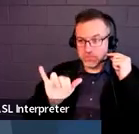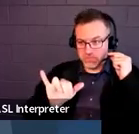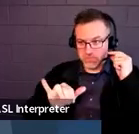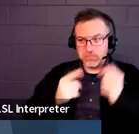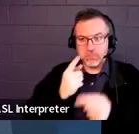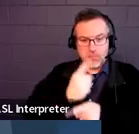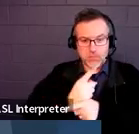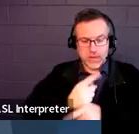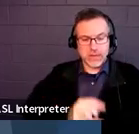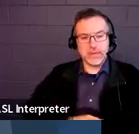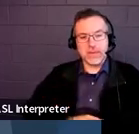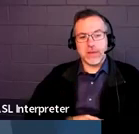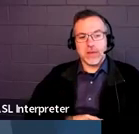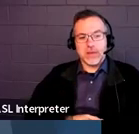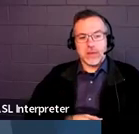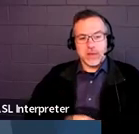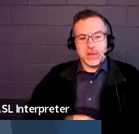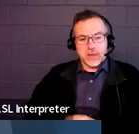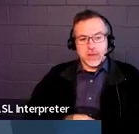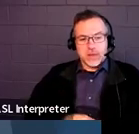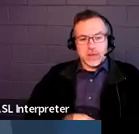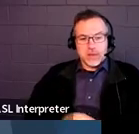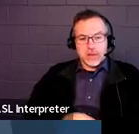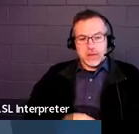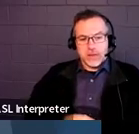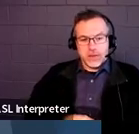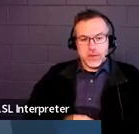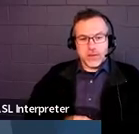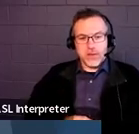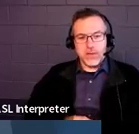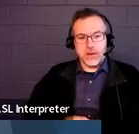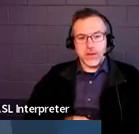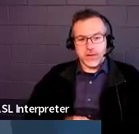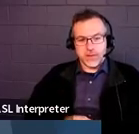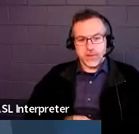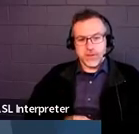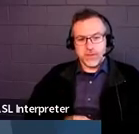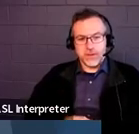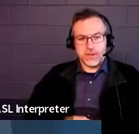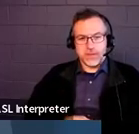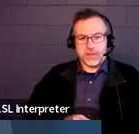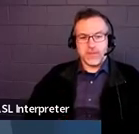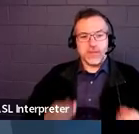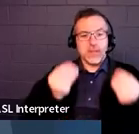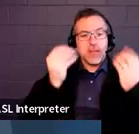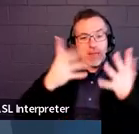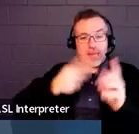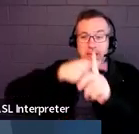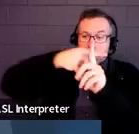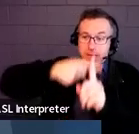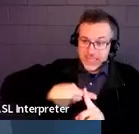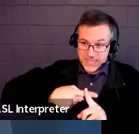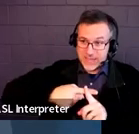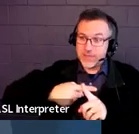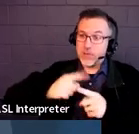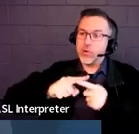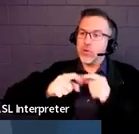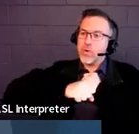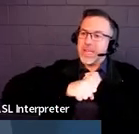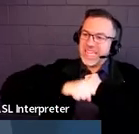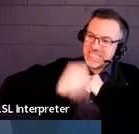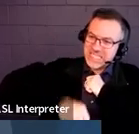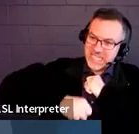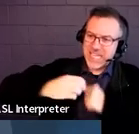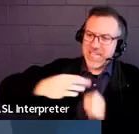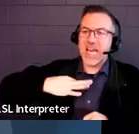there are many positives to us extending eligibility through 22, but how we